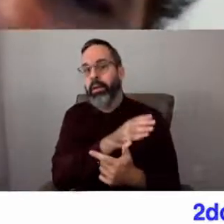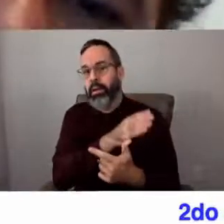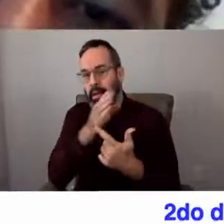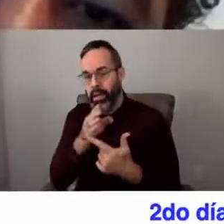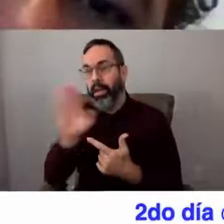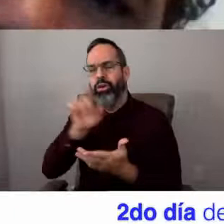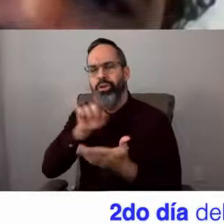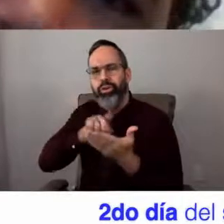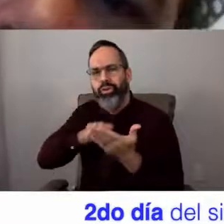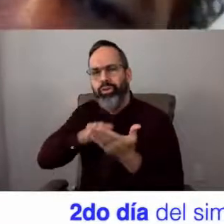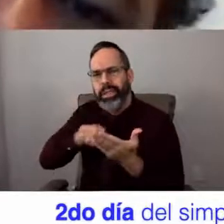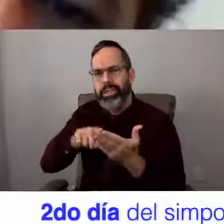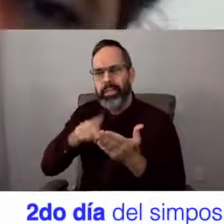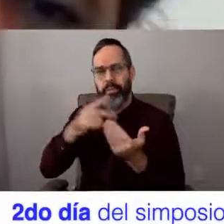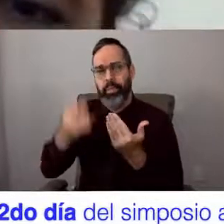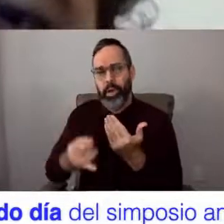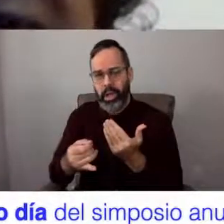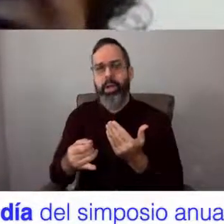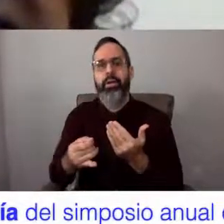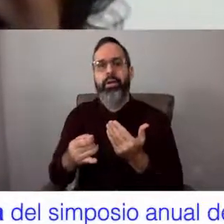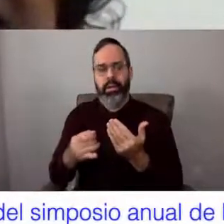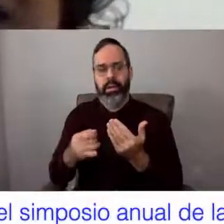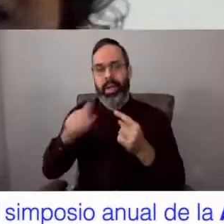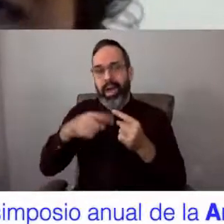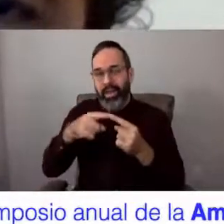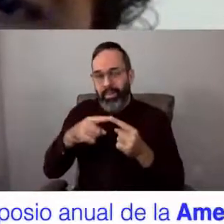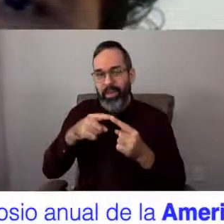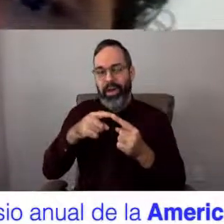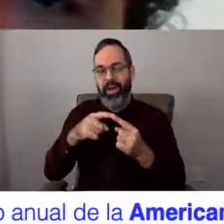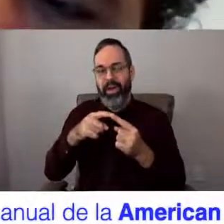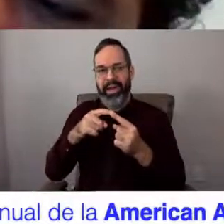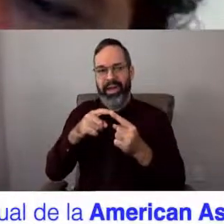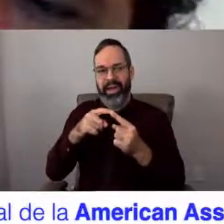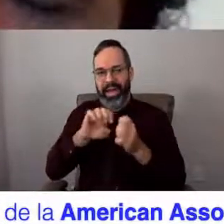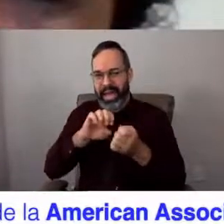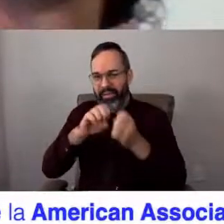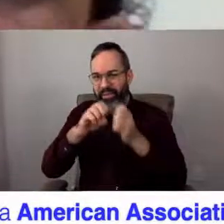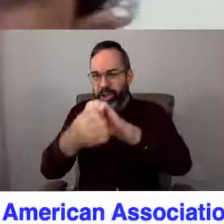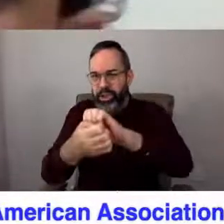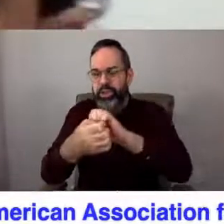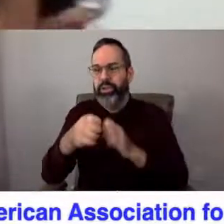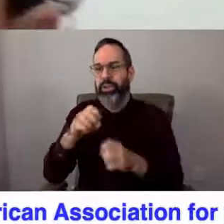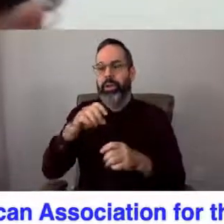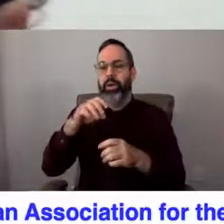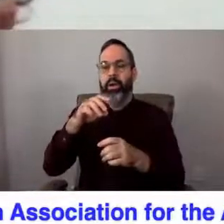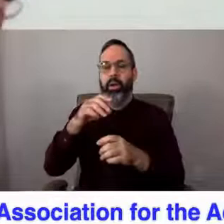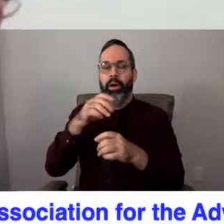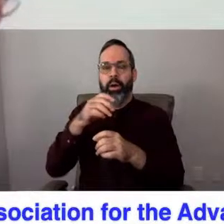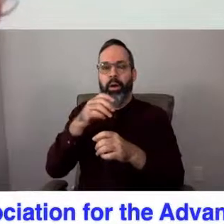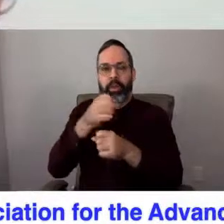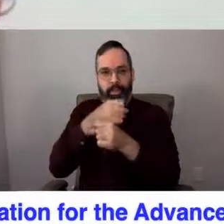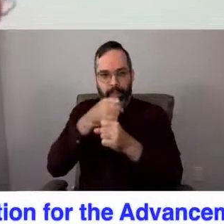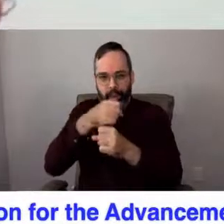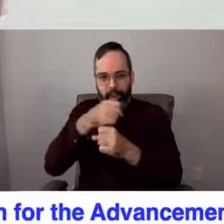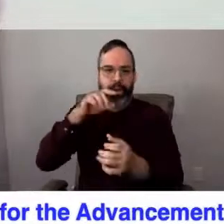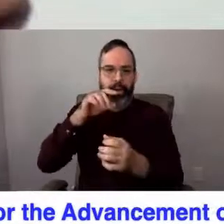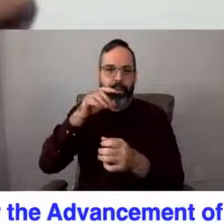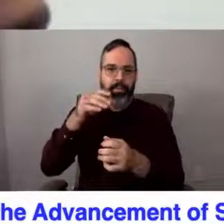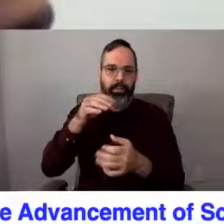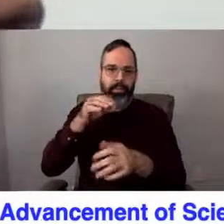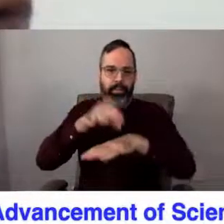project revolves around the evolution of both mosquito-borne viruses and mosquito-borne diseases, which are very common